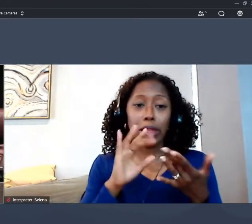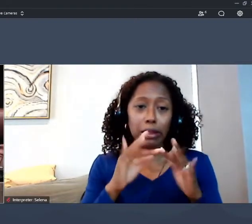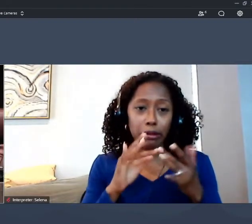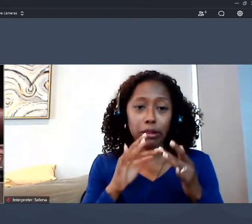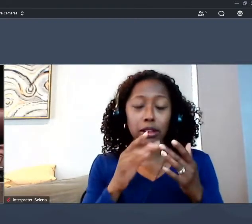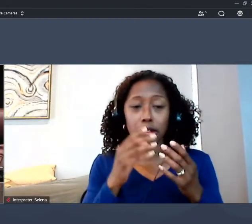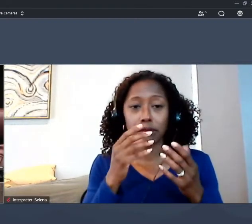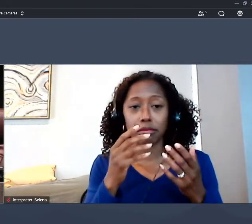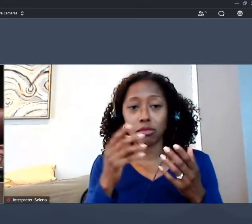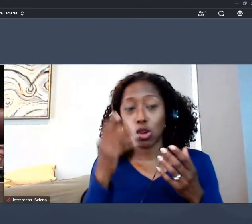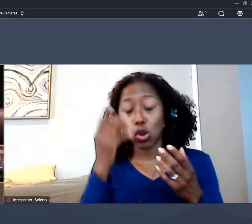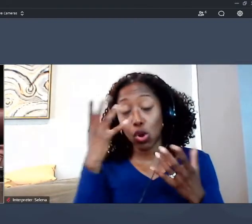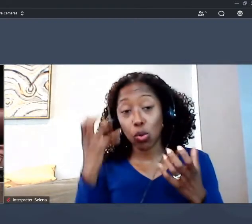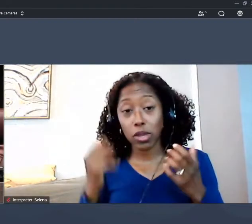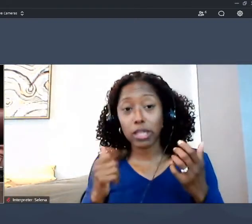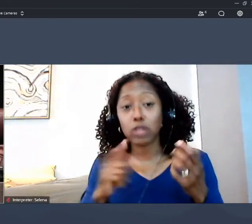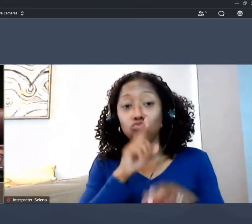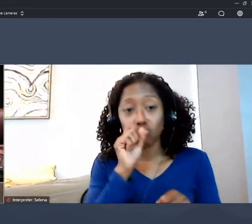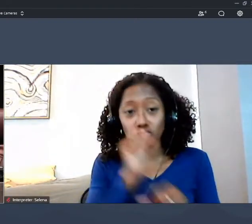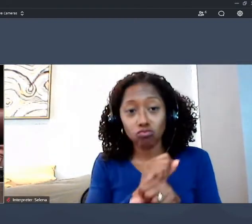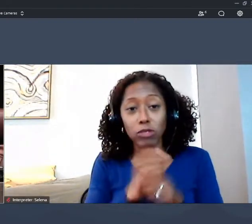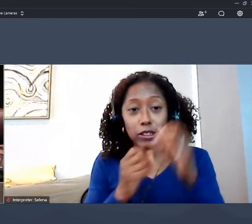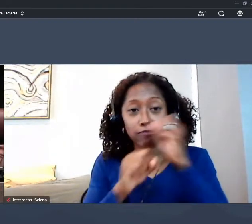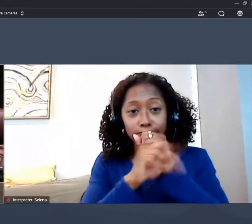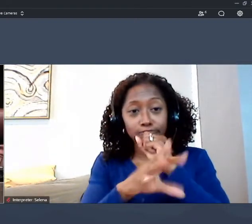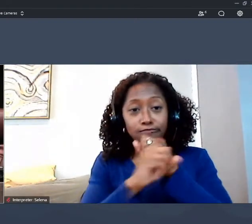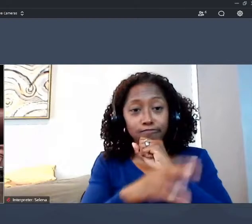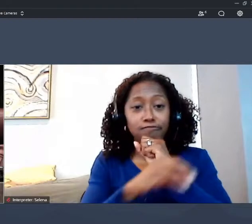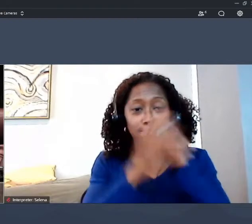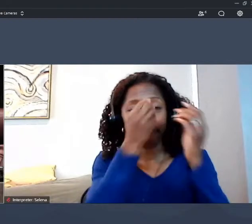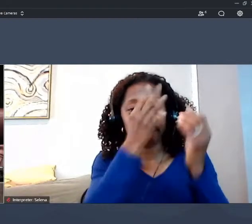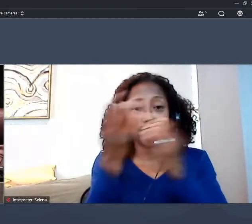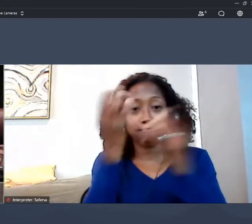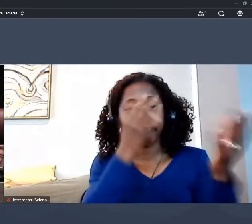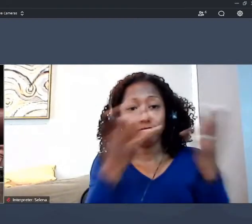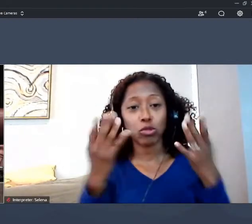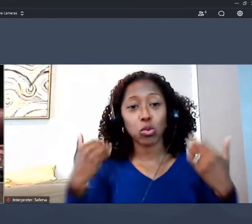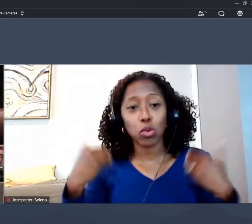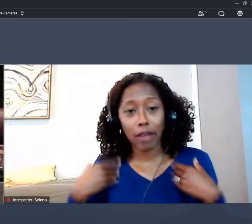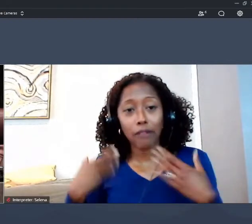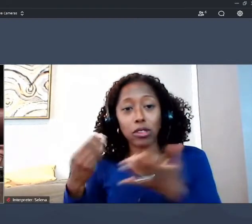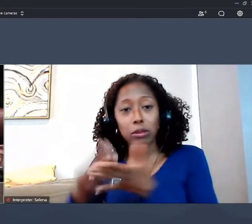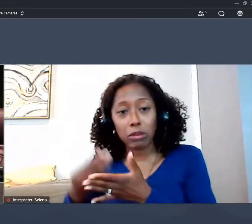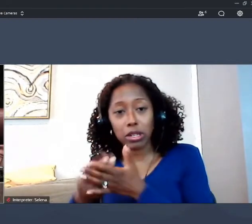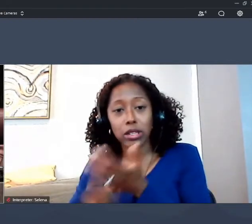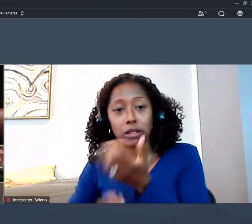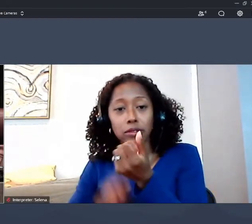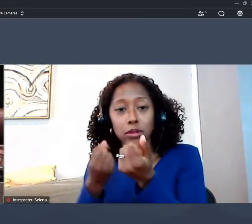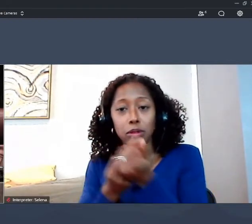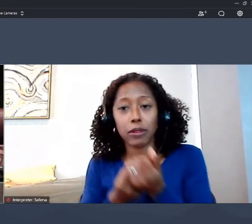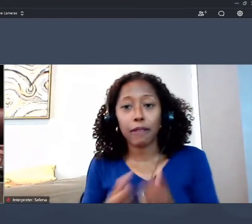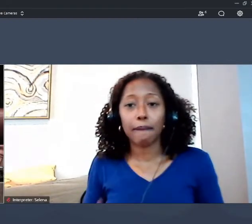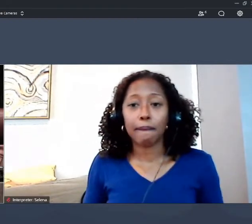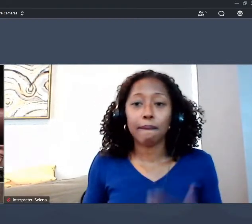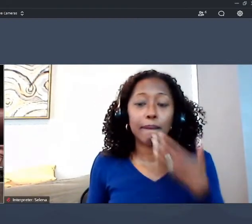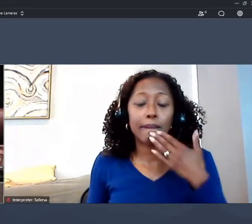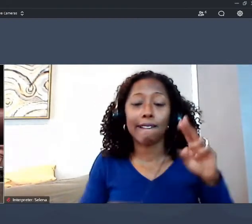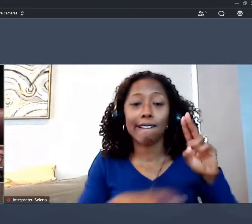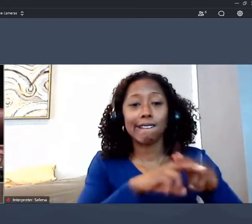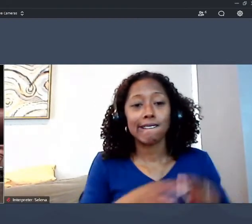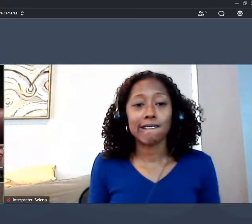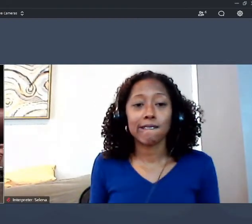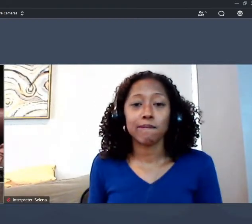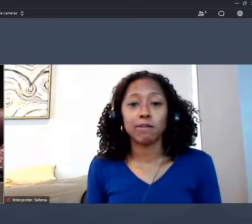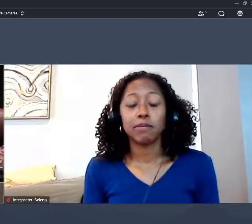we sufficiently and adequately getting the word out there that this assistance is available? Thank you, Mr. Chairman.